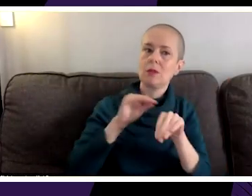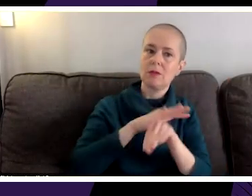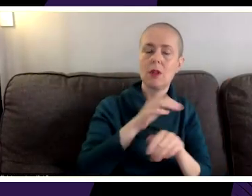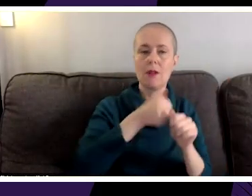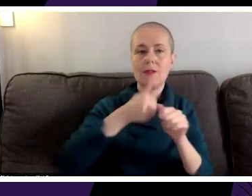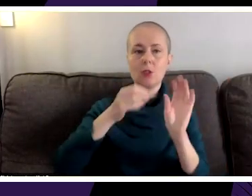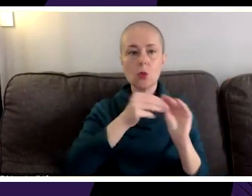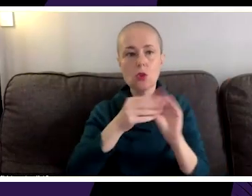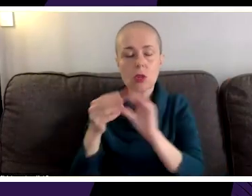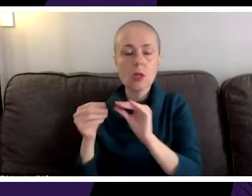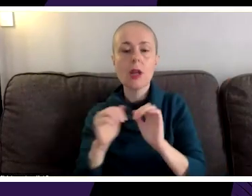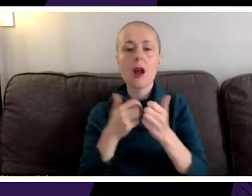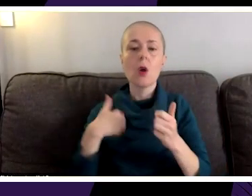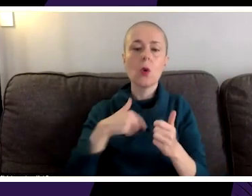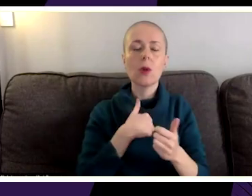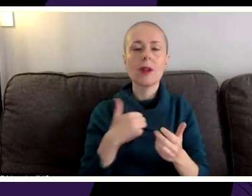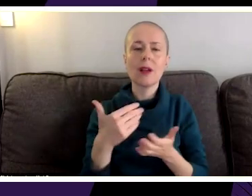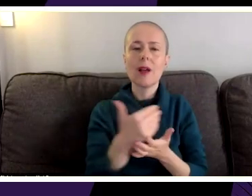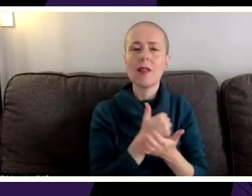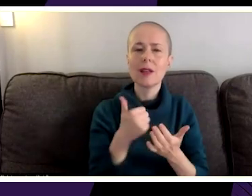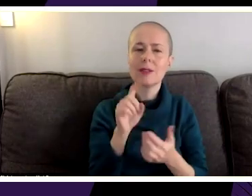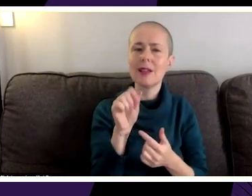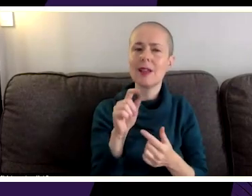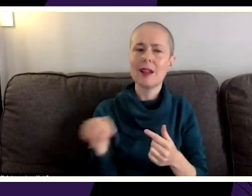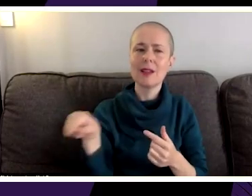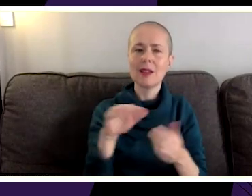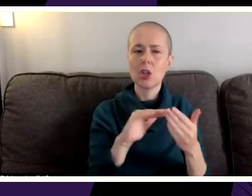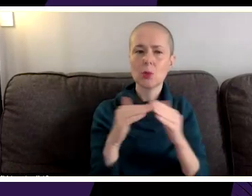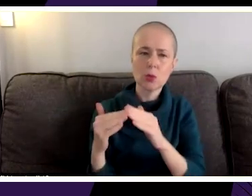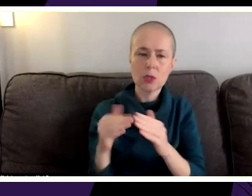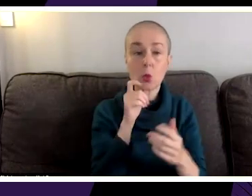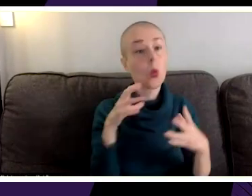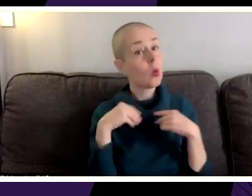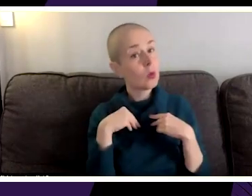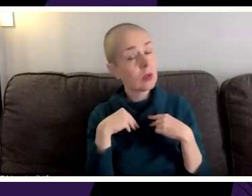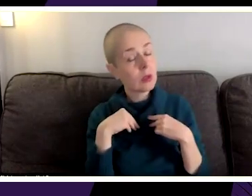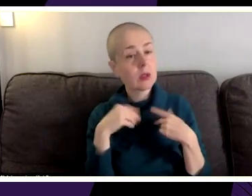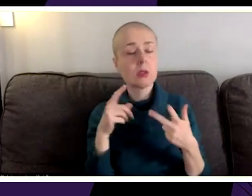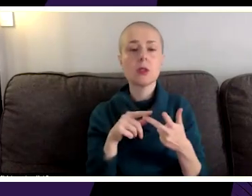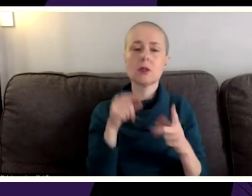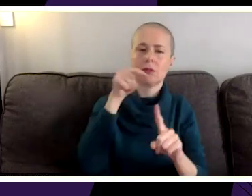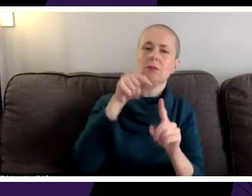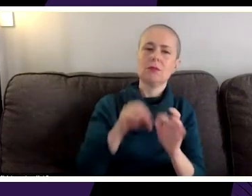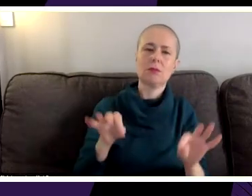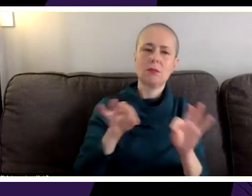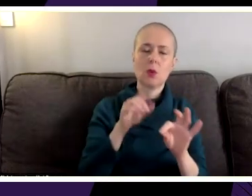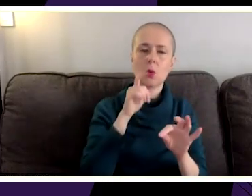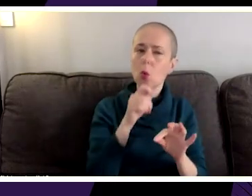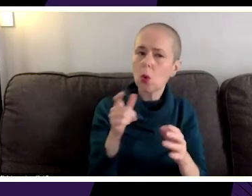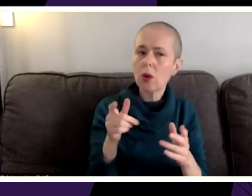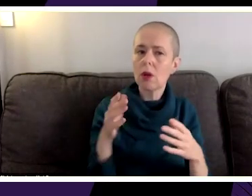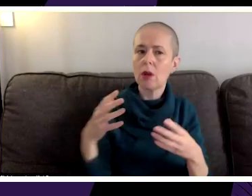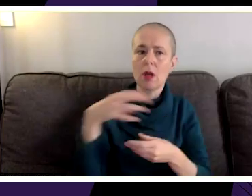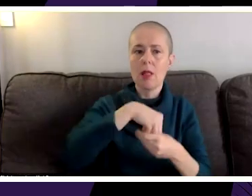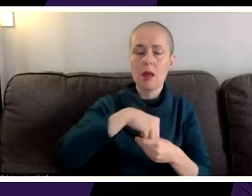we collecting the data of our communities? Who owns it? And crucially, who gets to aggregate these data and tell stories with